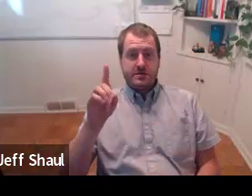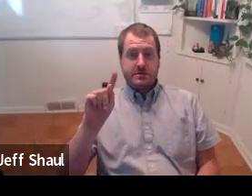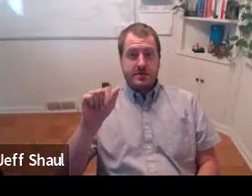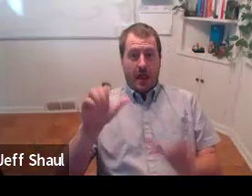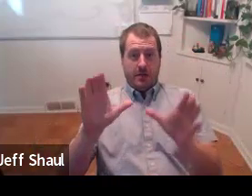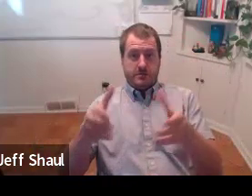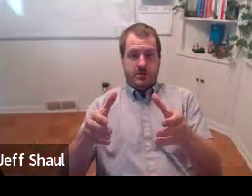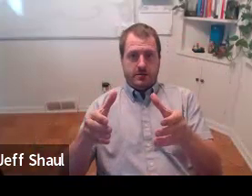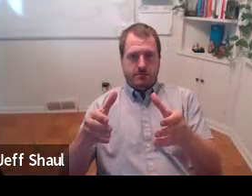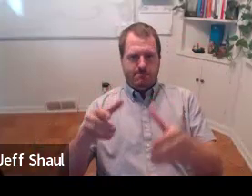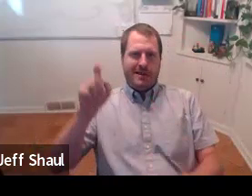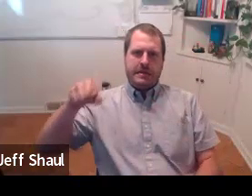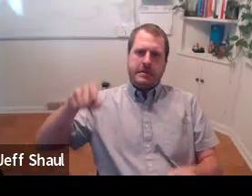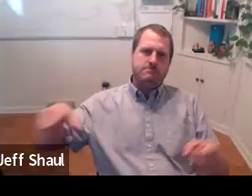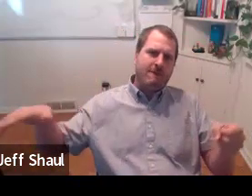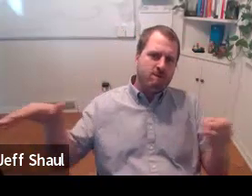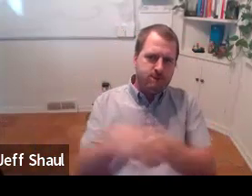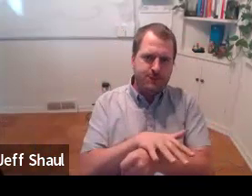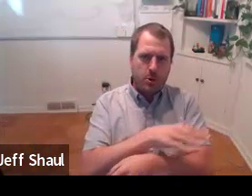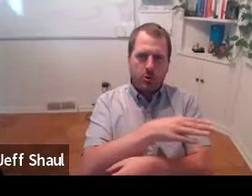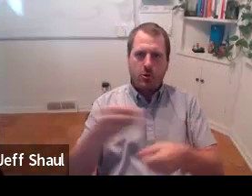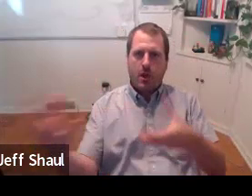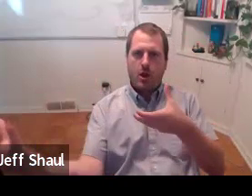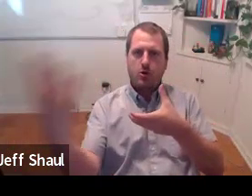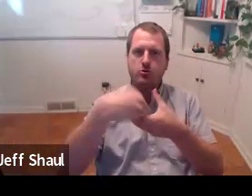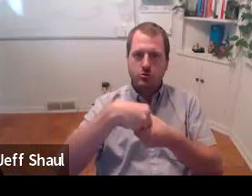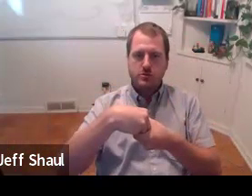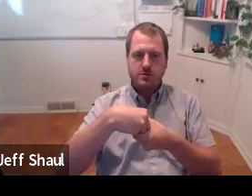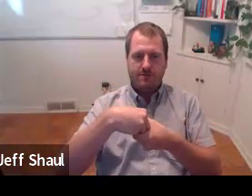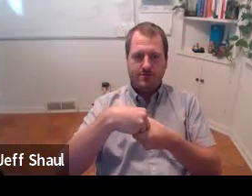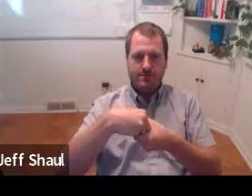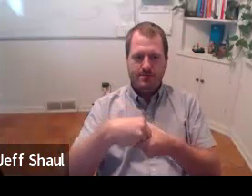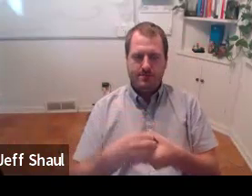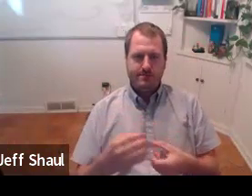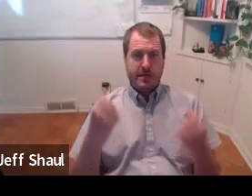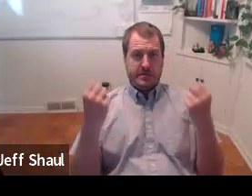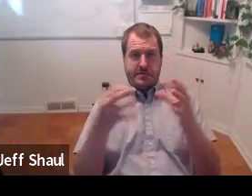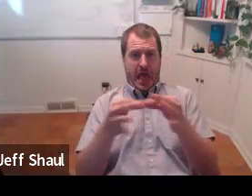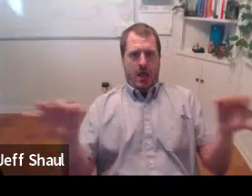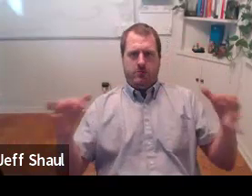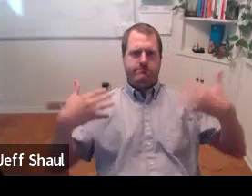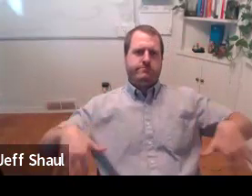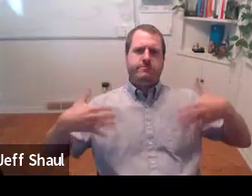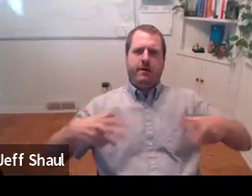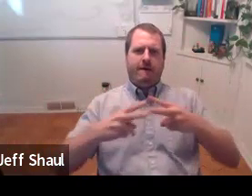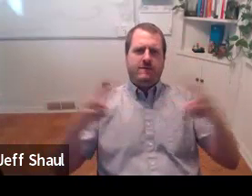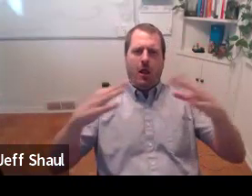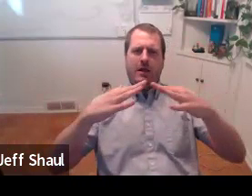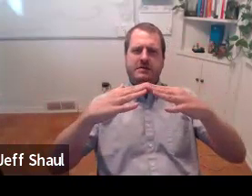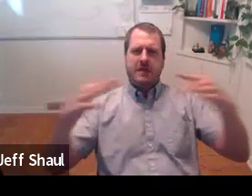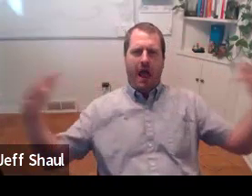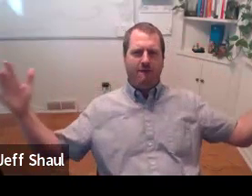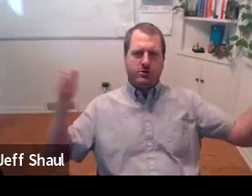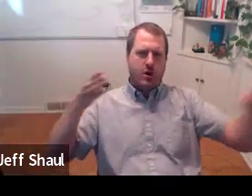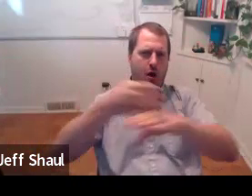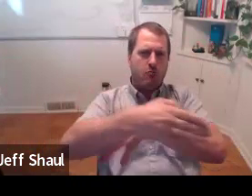First of all, the data sets, they need to be inclusive. Sign